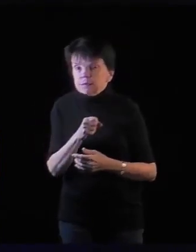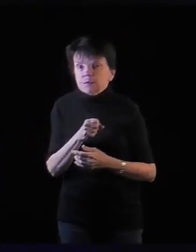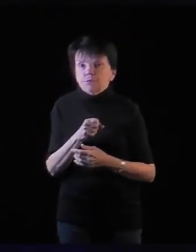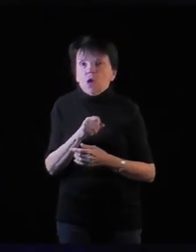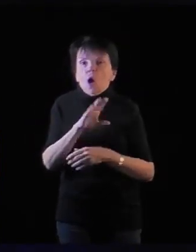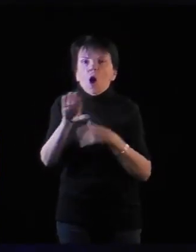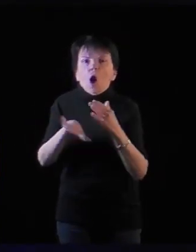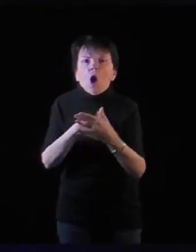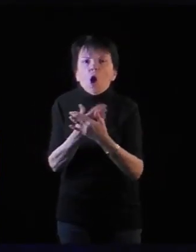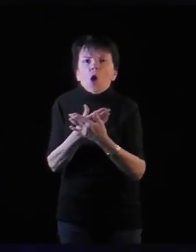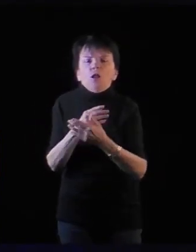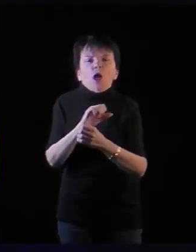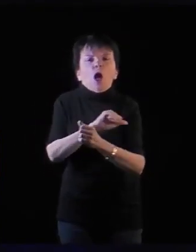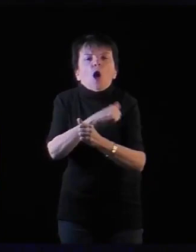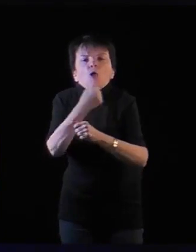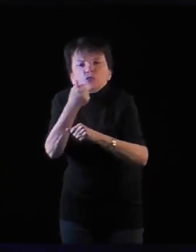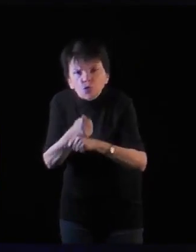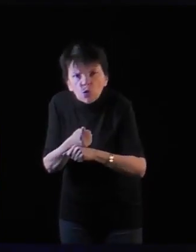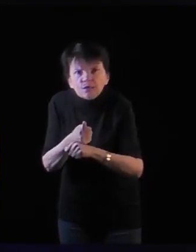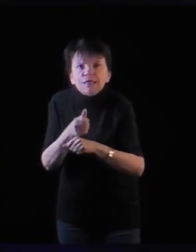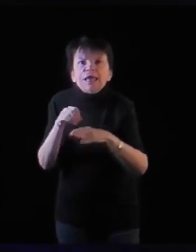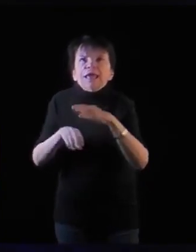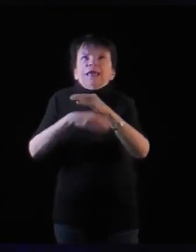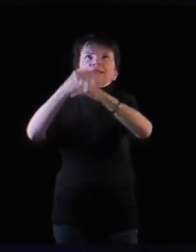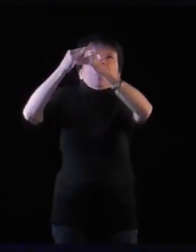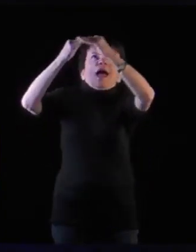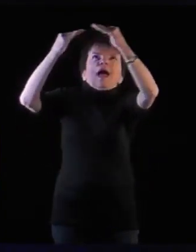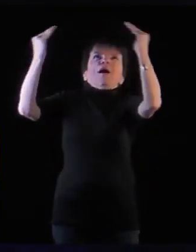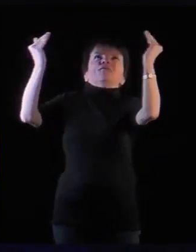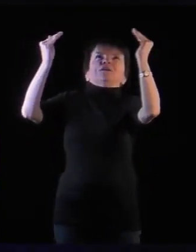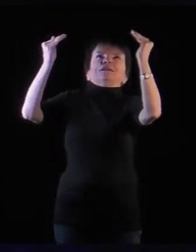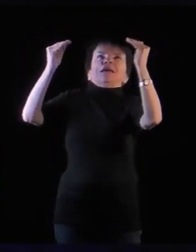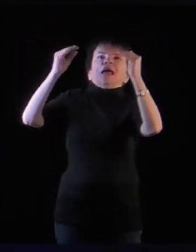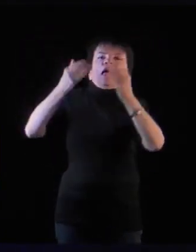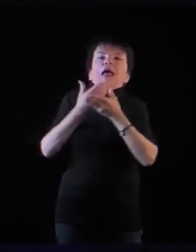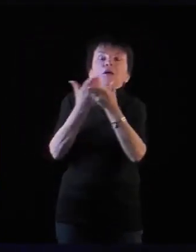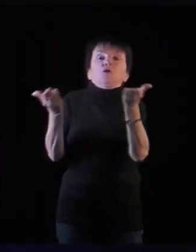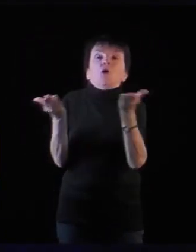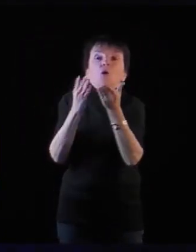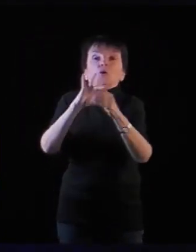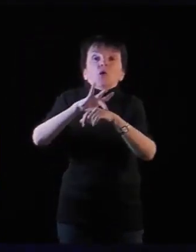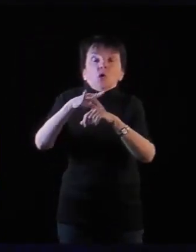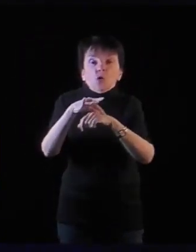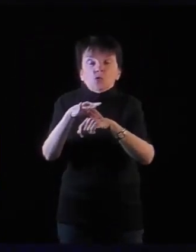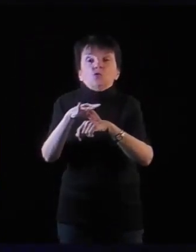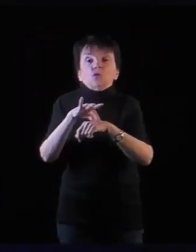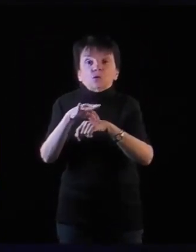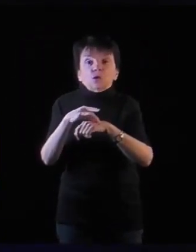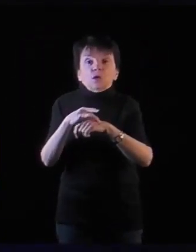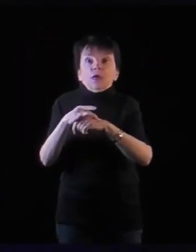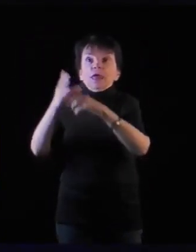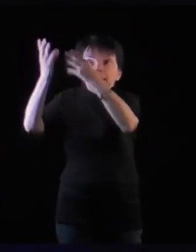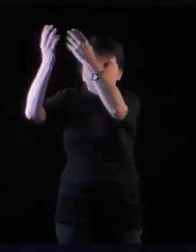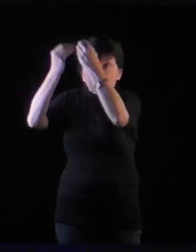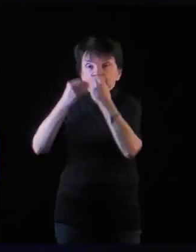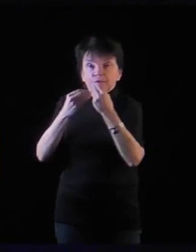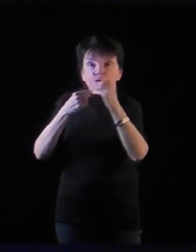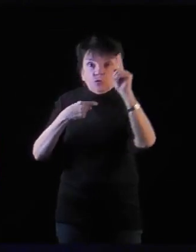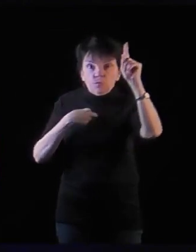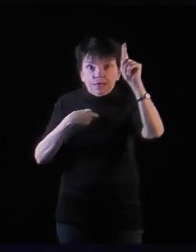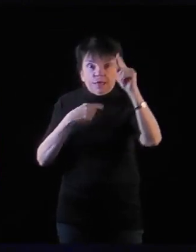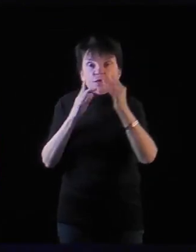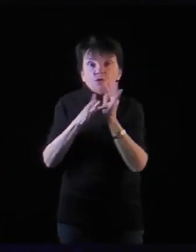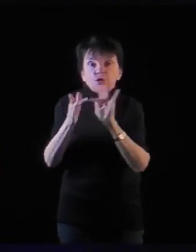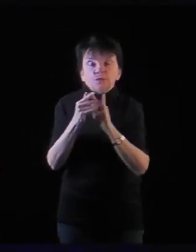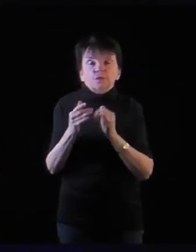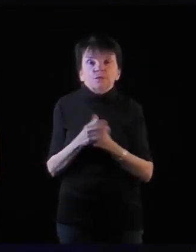all authority in heaven and on earth has been given to me. Jesus spoke